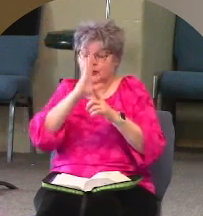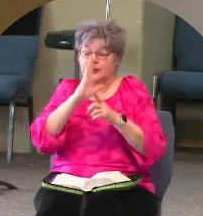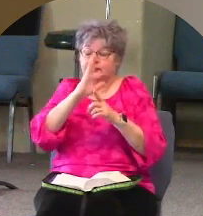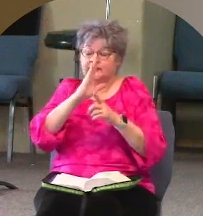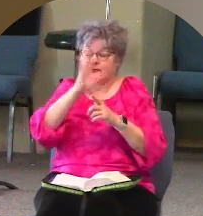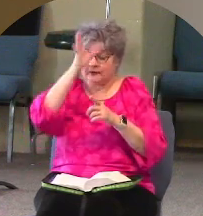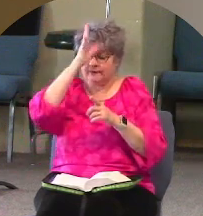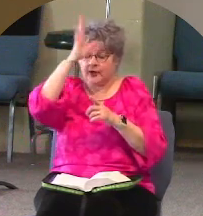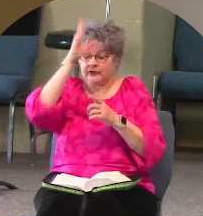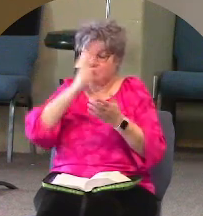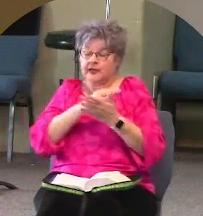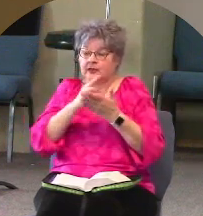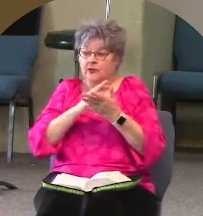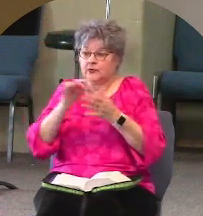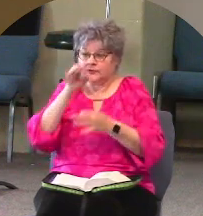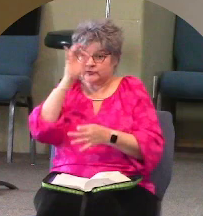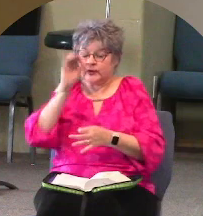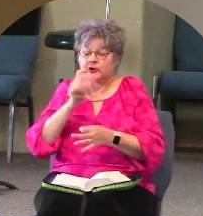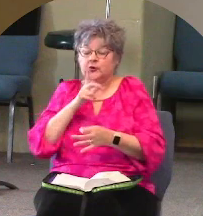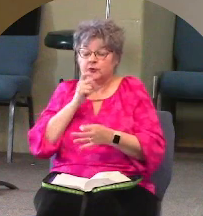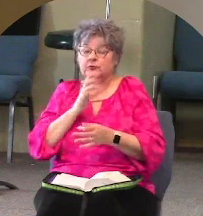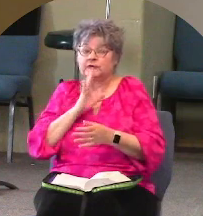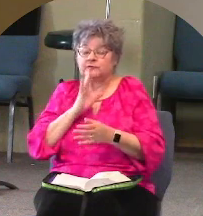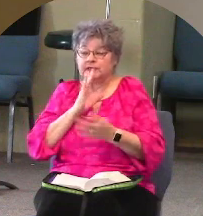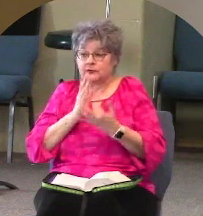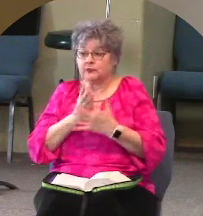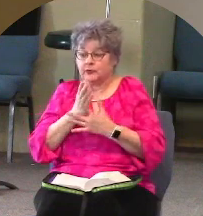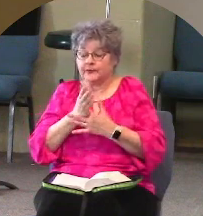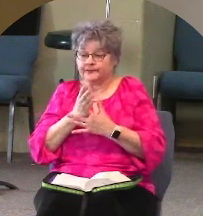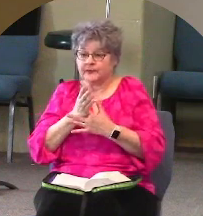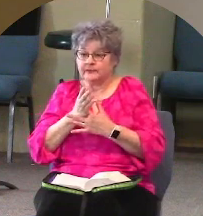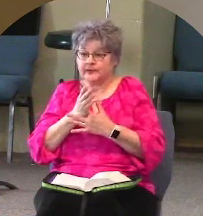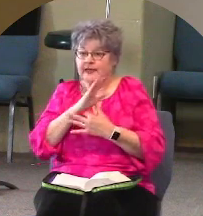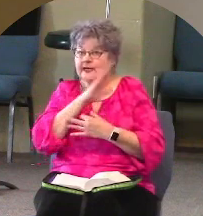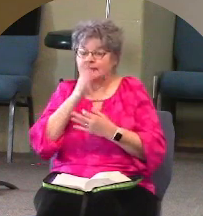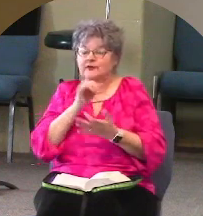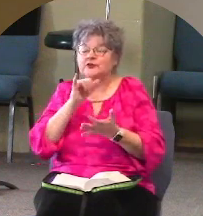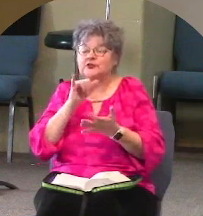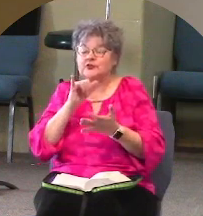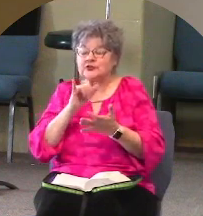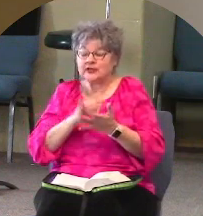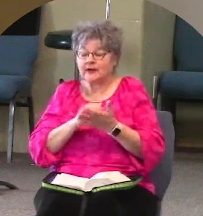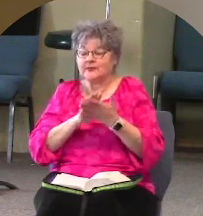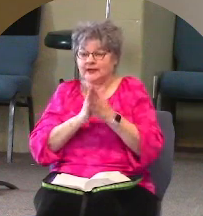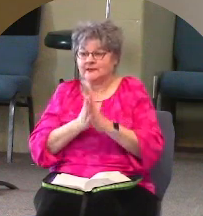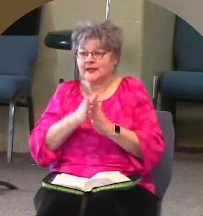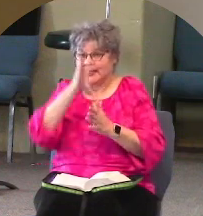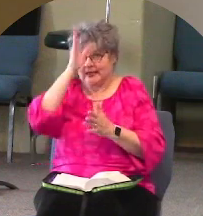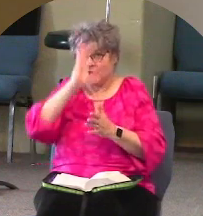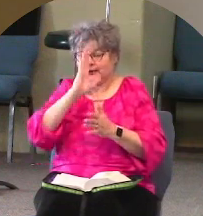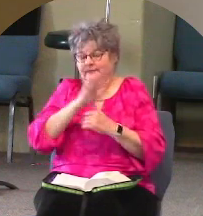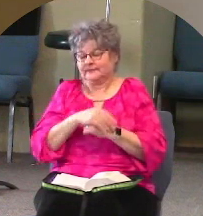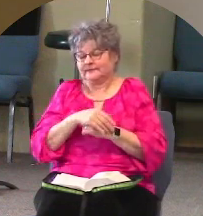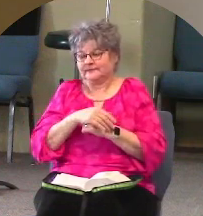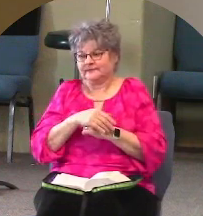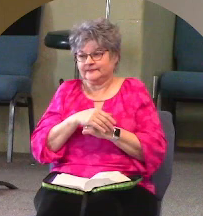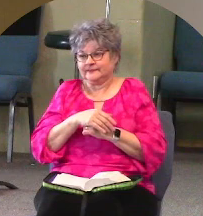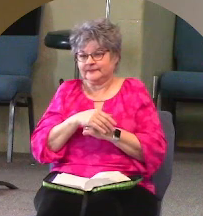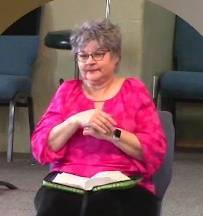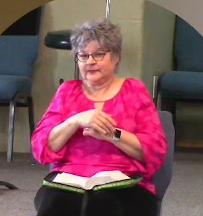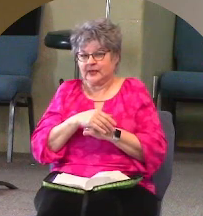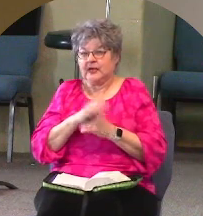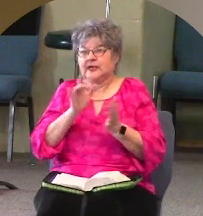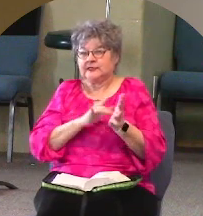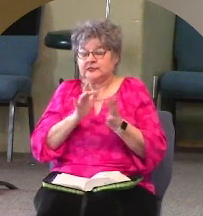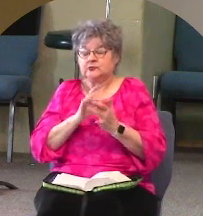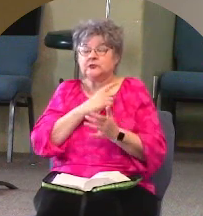Holy Spirit would speak through him. But he never stopped being God. So we can't forget that. That Jesus was